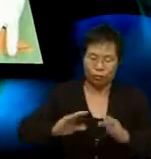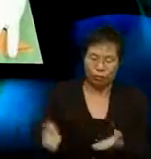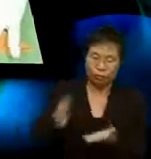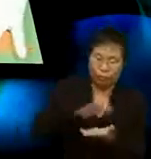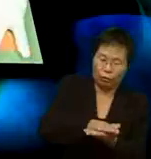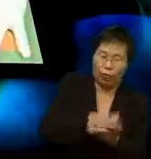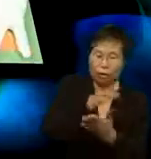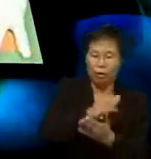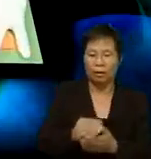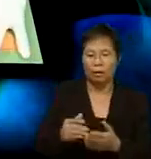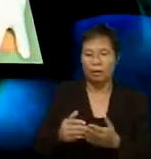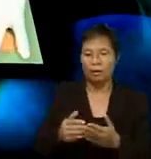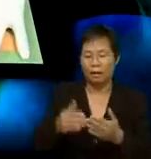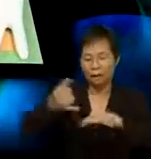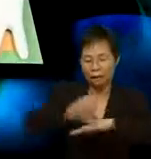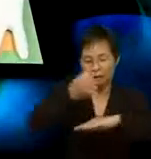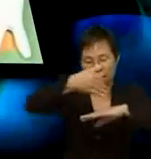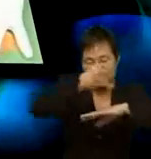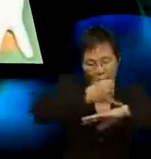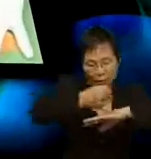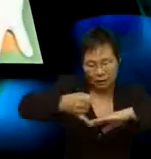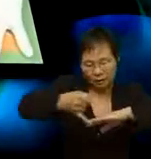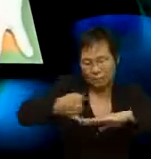across and let the edges meet like this.